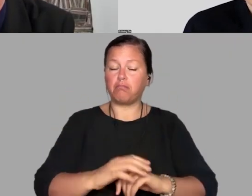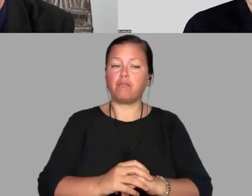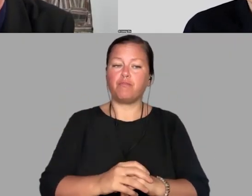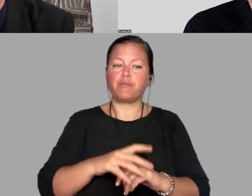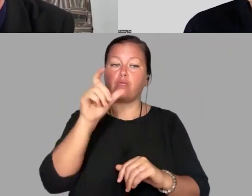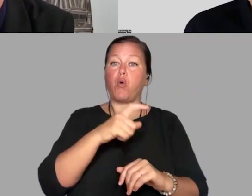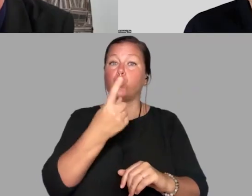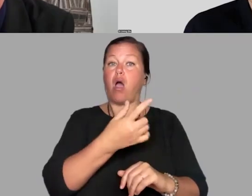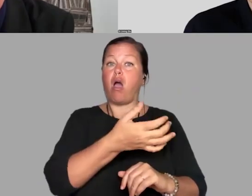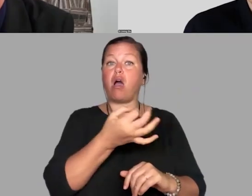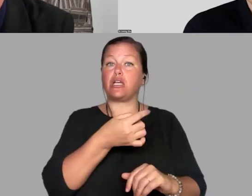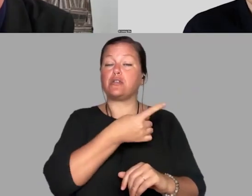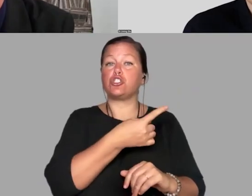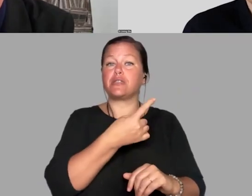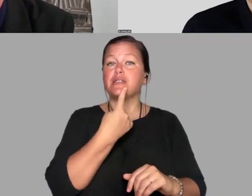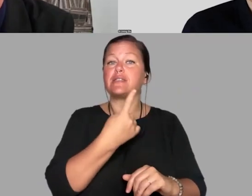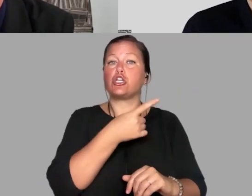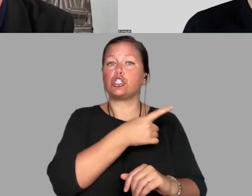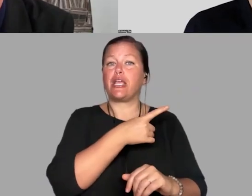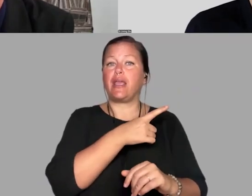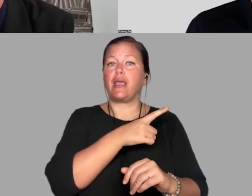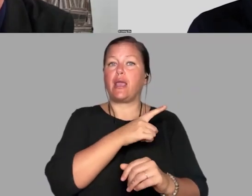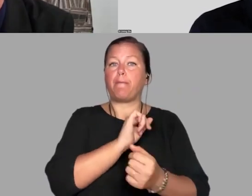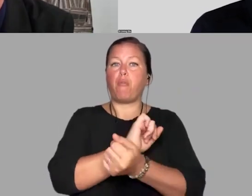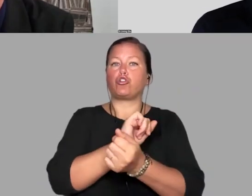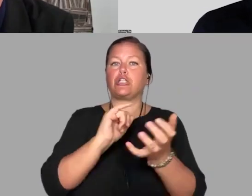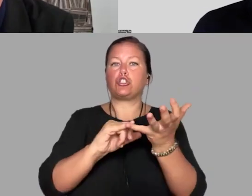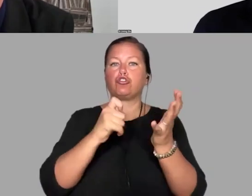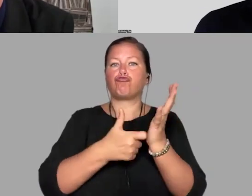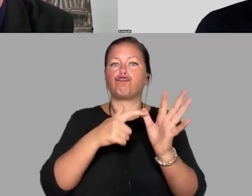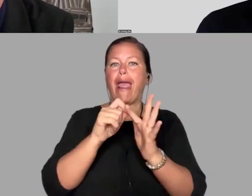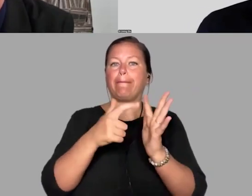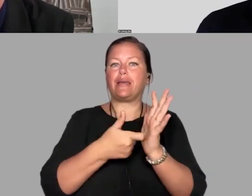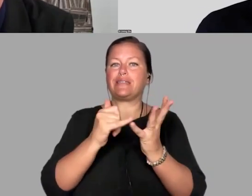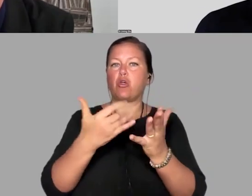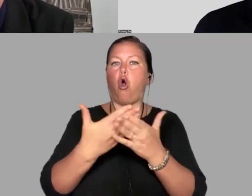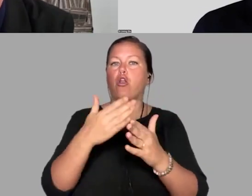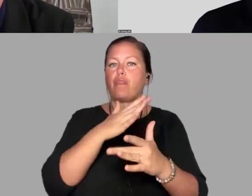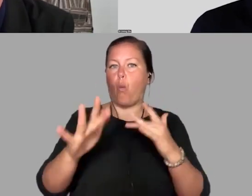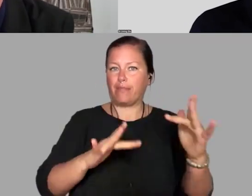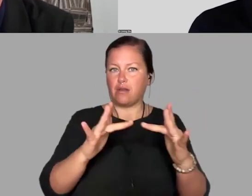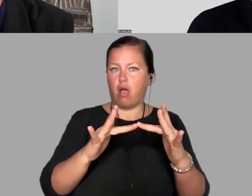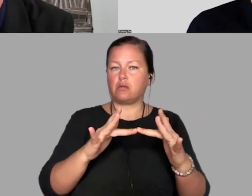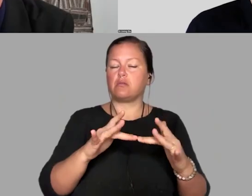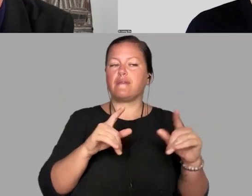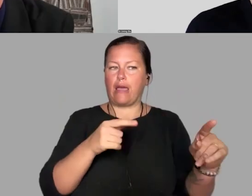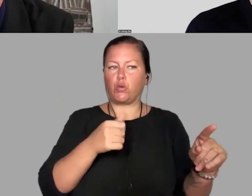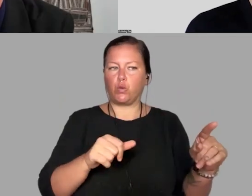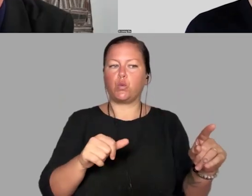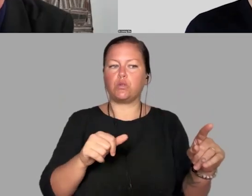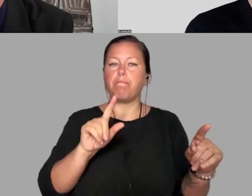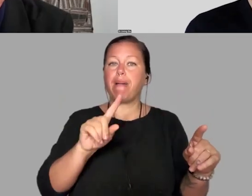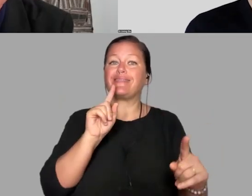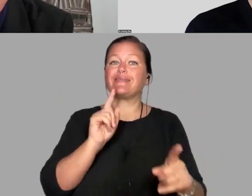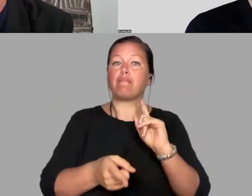raised this question said she blocks scrapers on the website that they use, but sometimes it